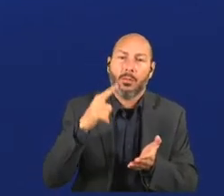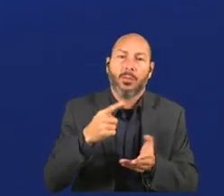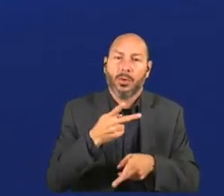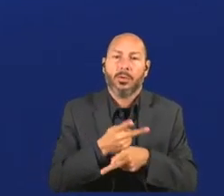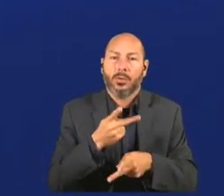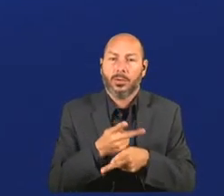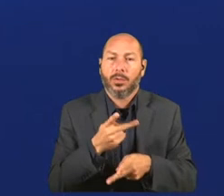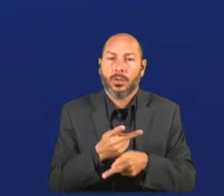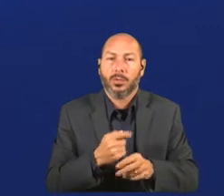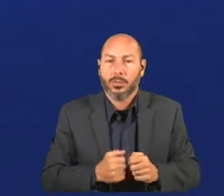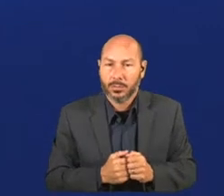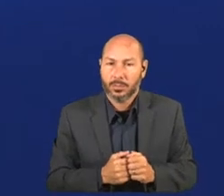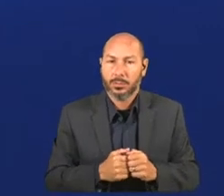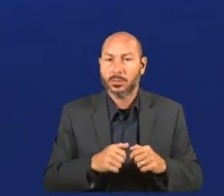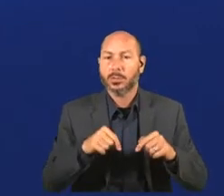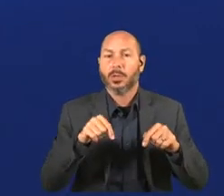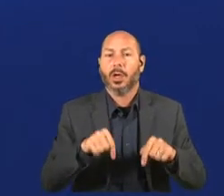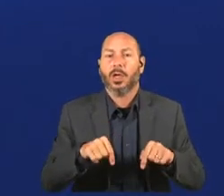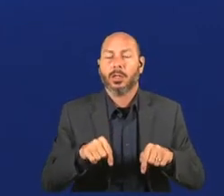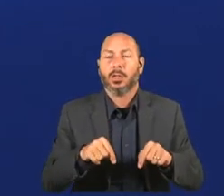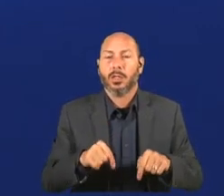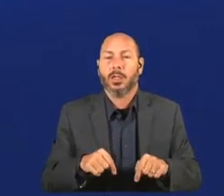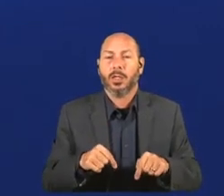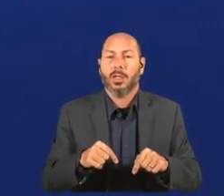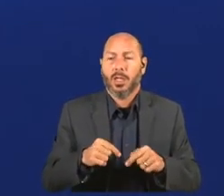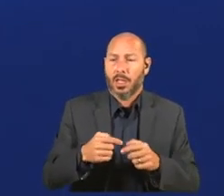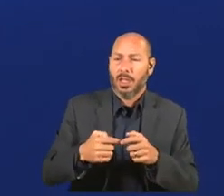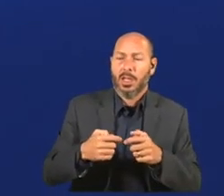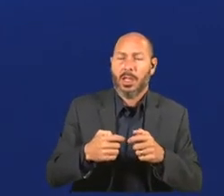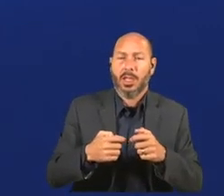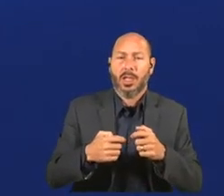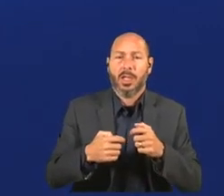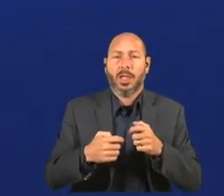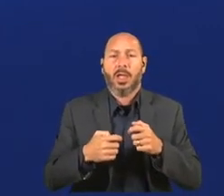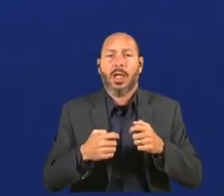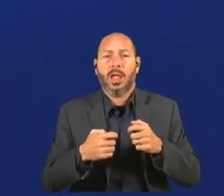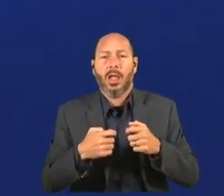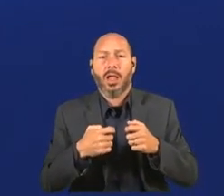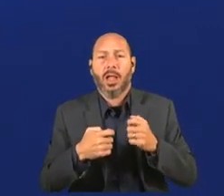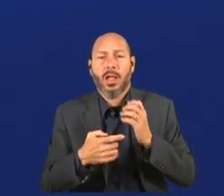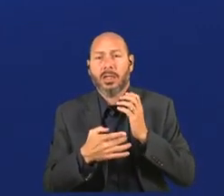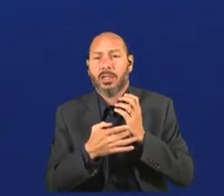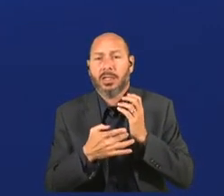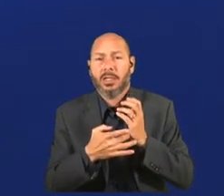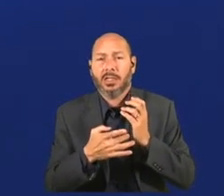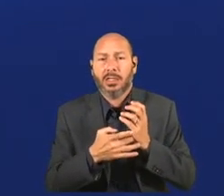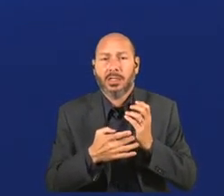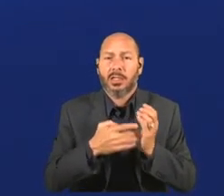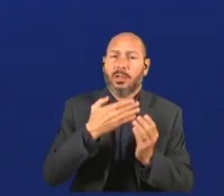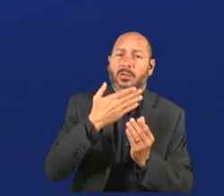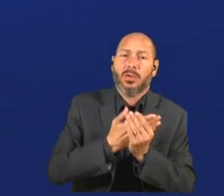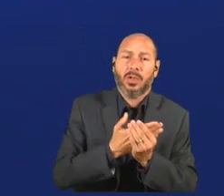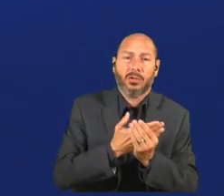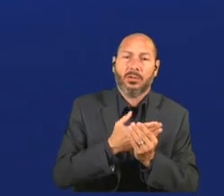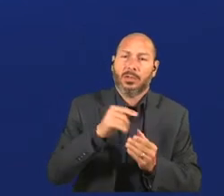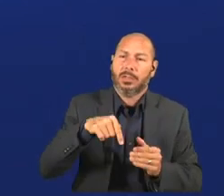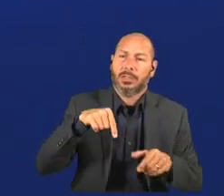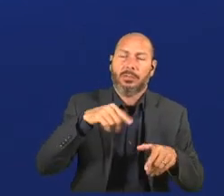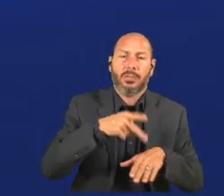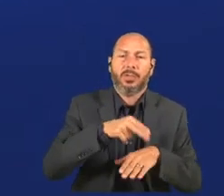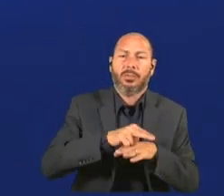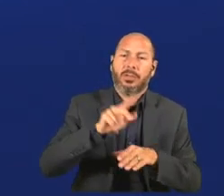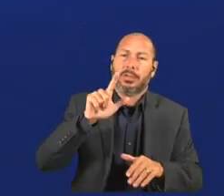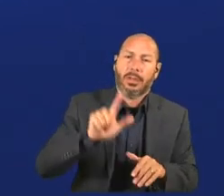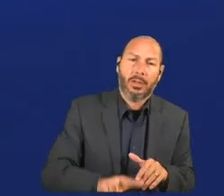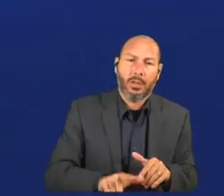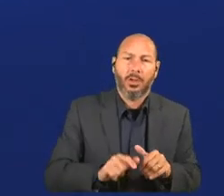the lowest adoption of electronic health records in the United States. There's still a lot of providers billing on paper. There's still a lot of